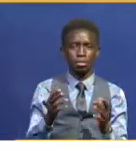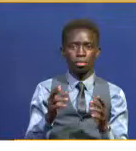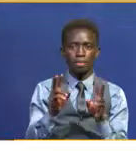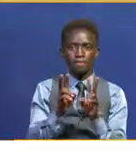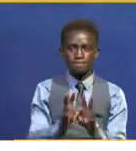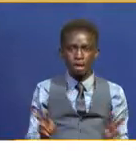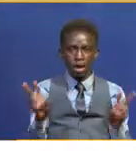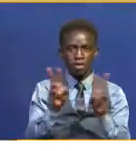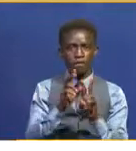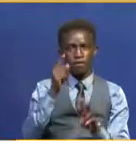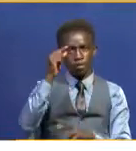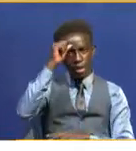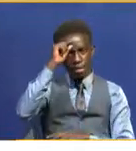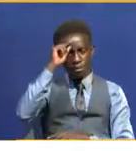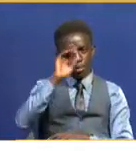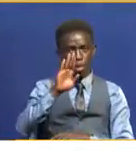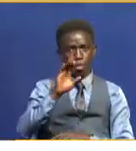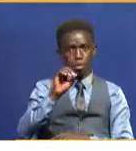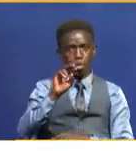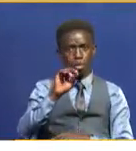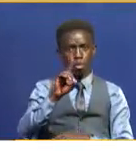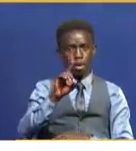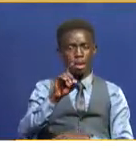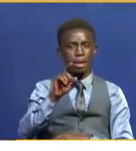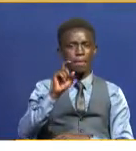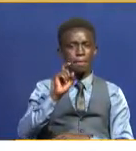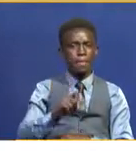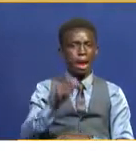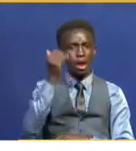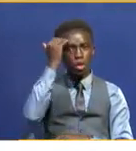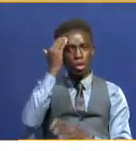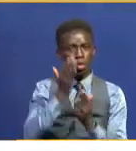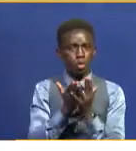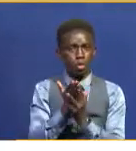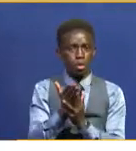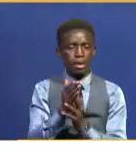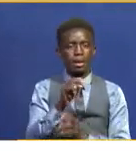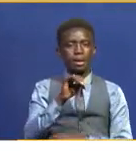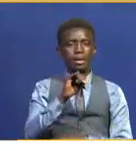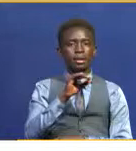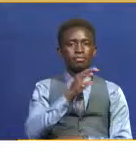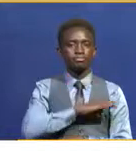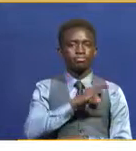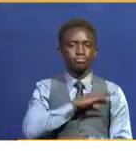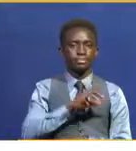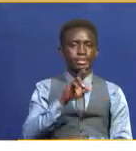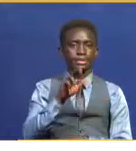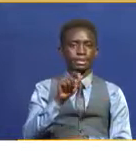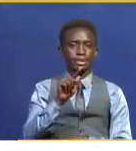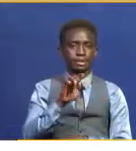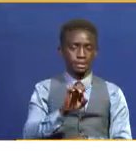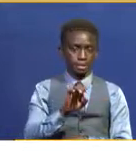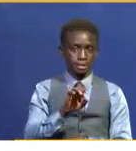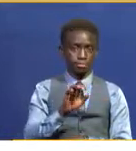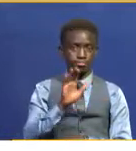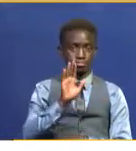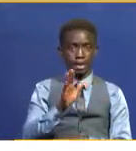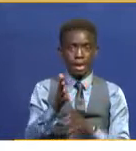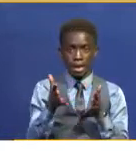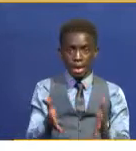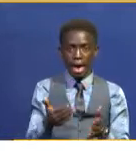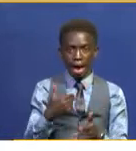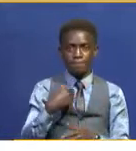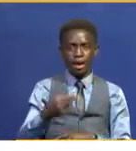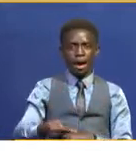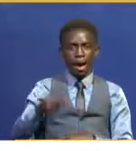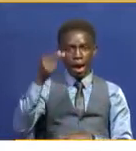government bonds are usually determined by the interest rate environment, and we've been in a high interest rate